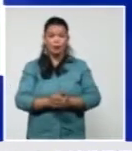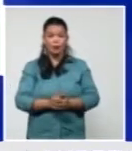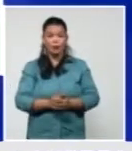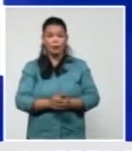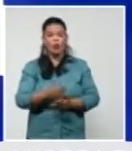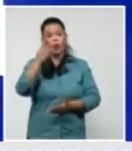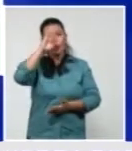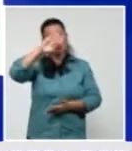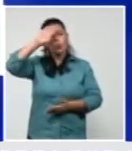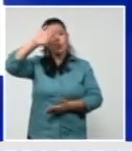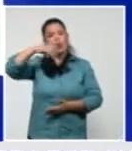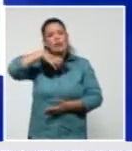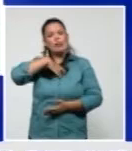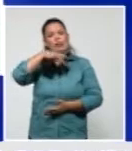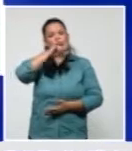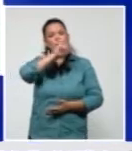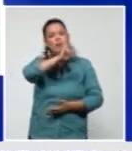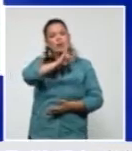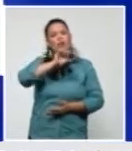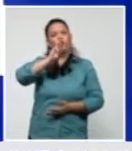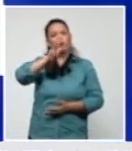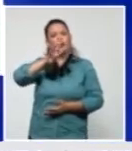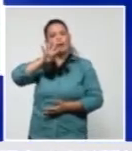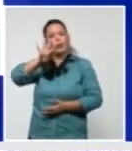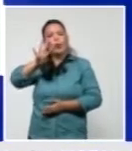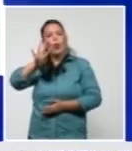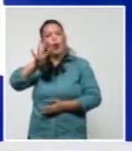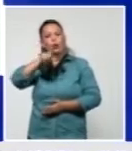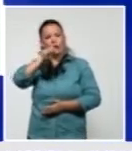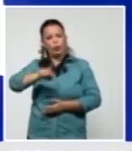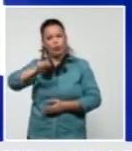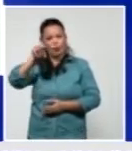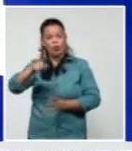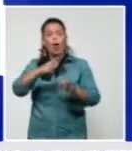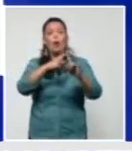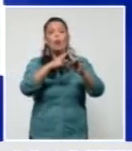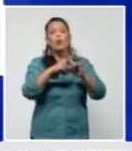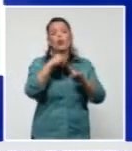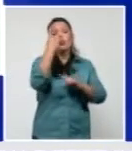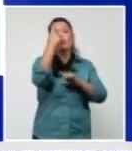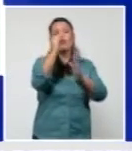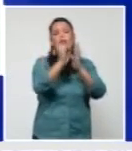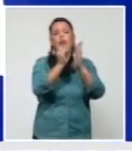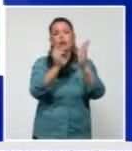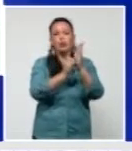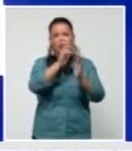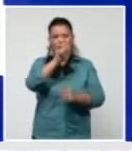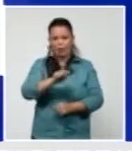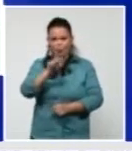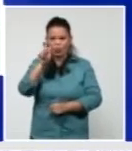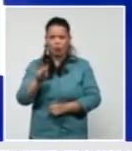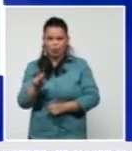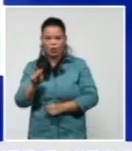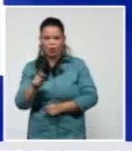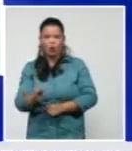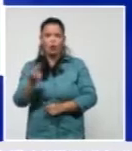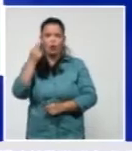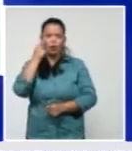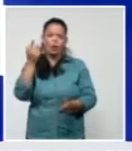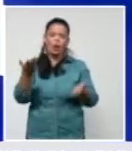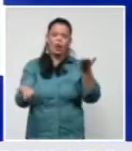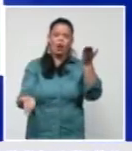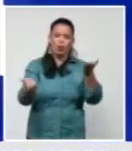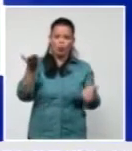from October the 29th through November 4th, 551 people have tested positive for the virus. 1